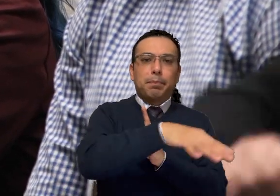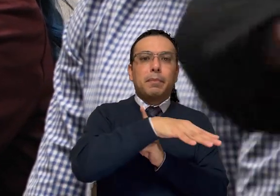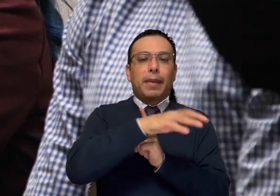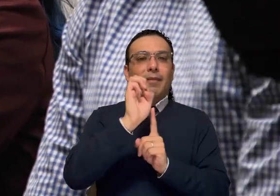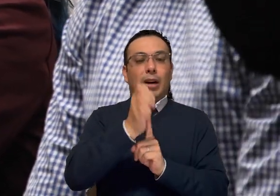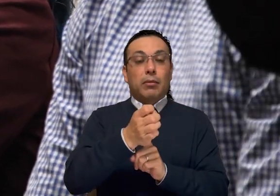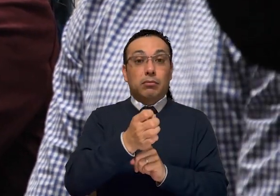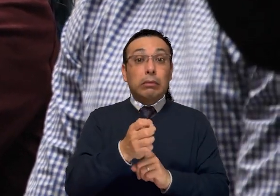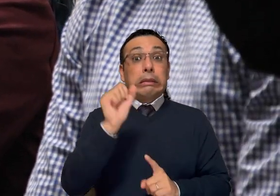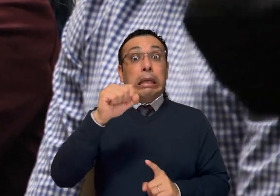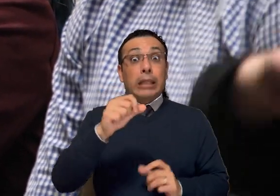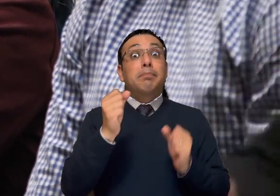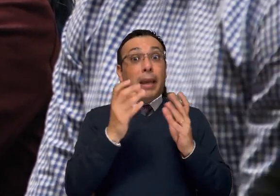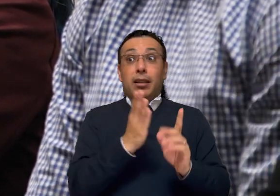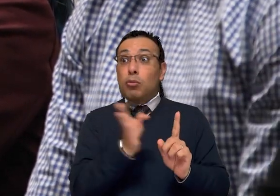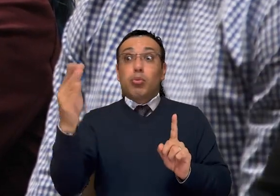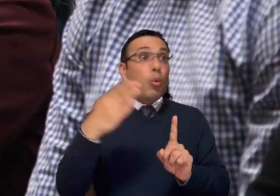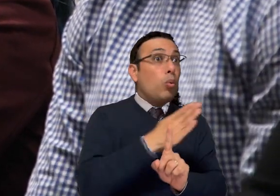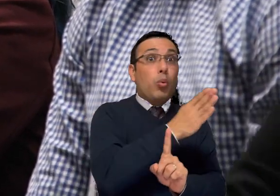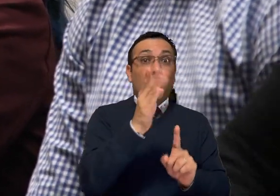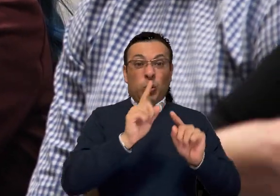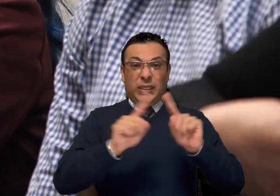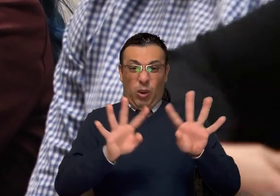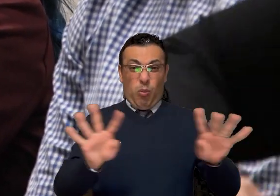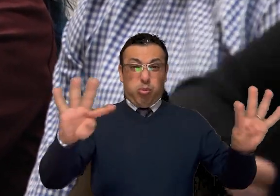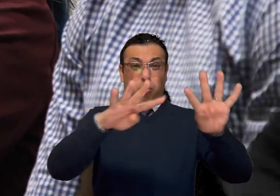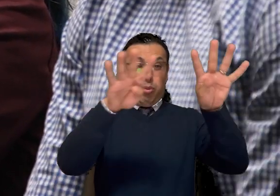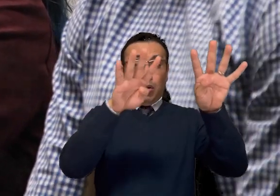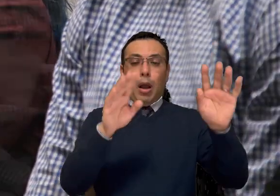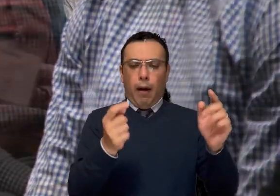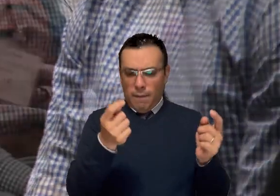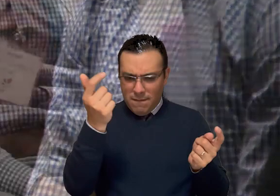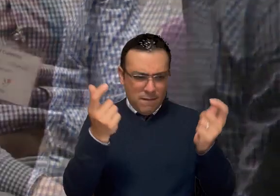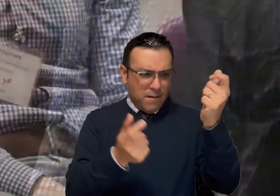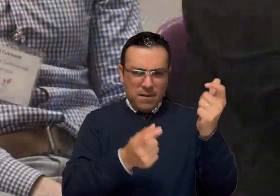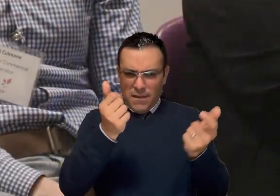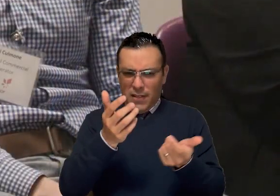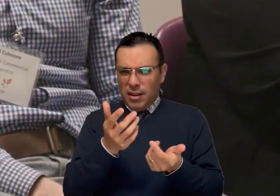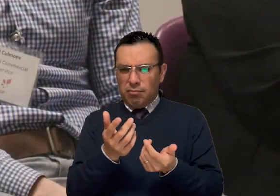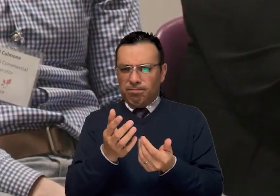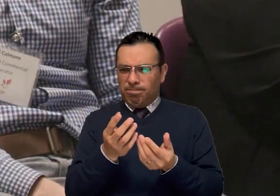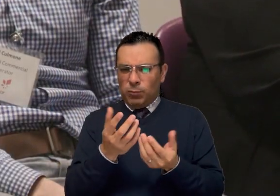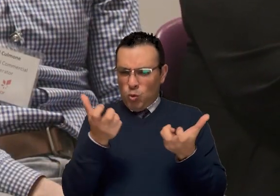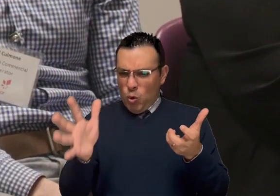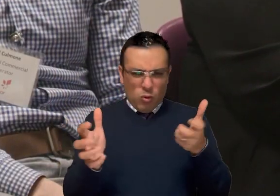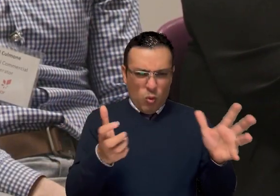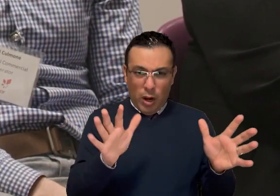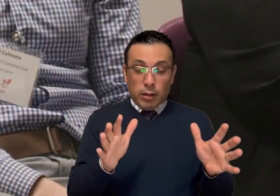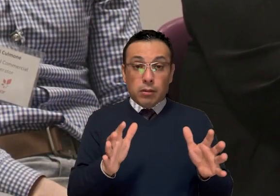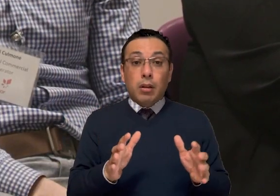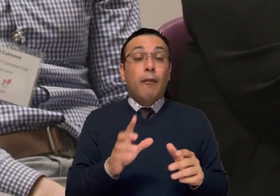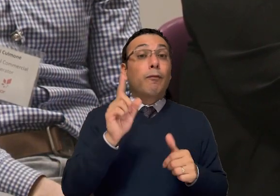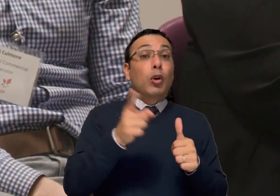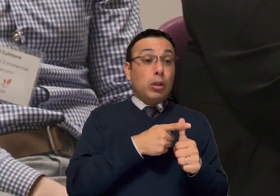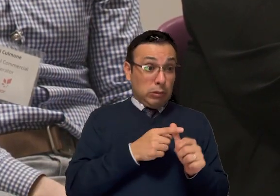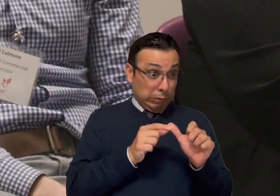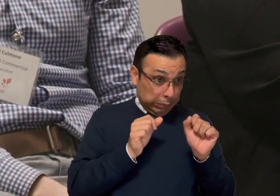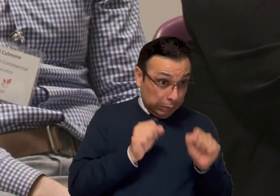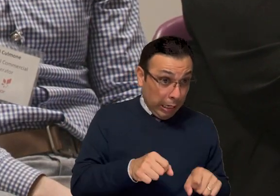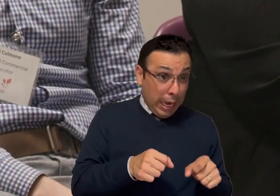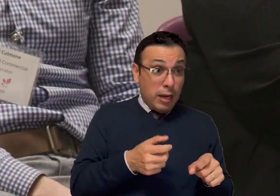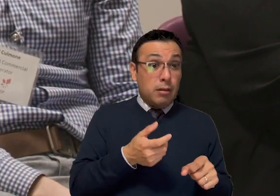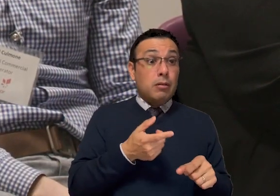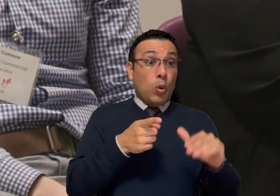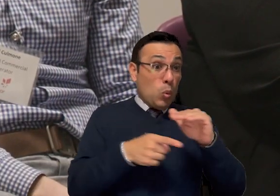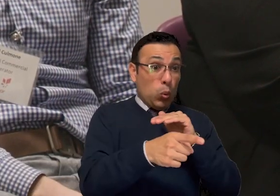them down to what would be technically feasible and safe for the environment. And the